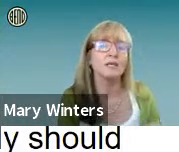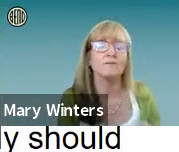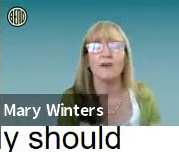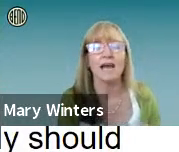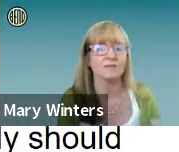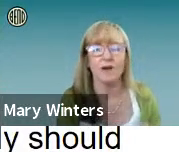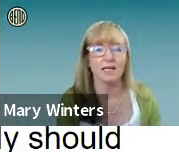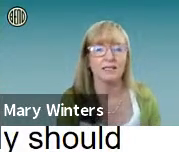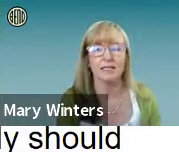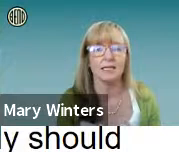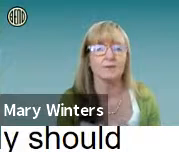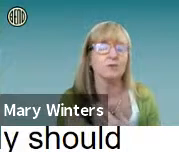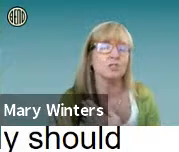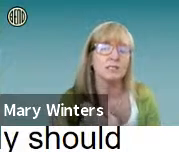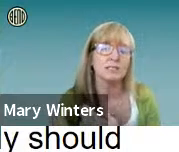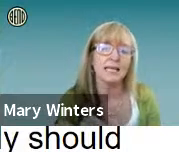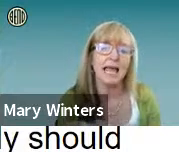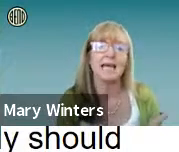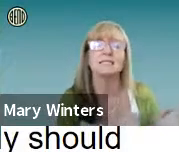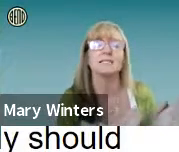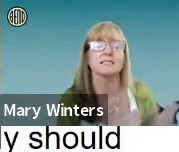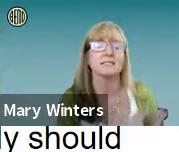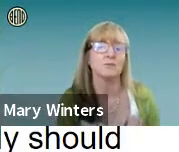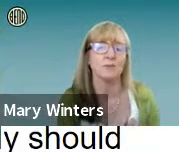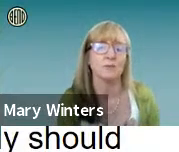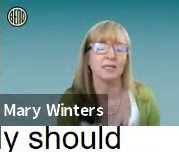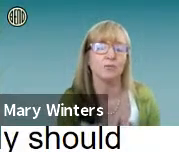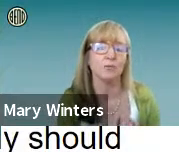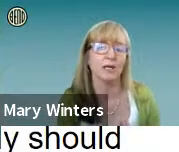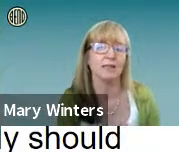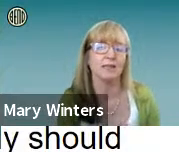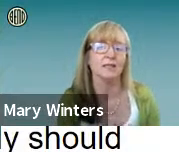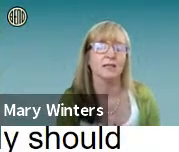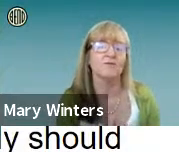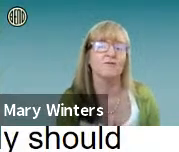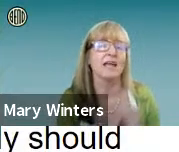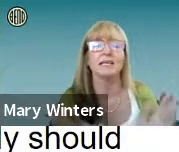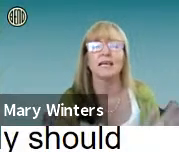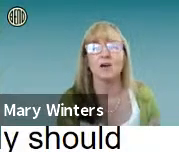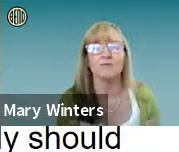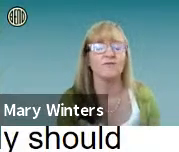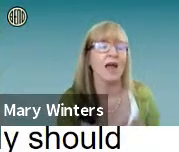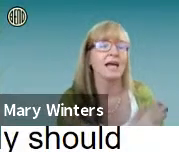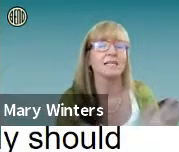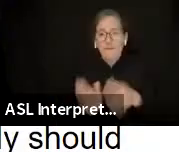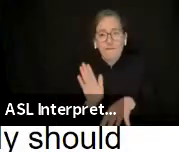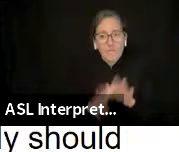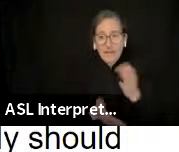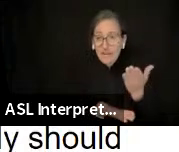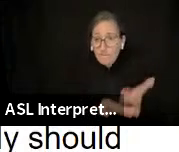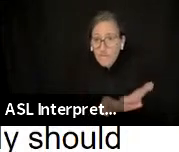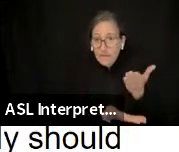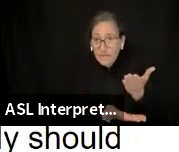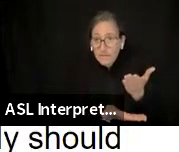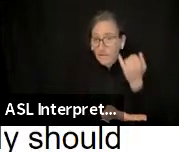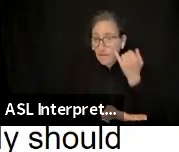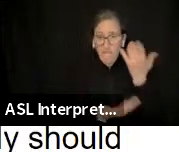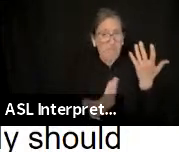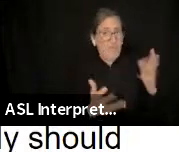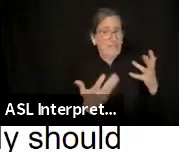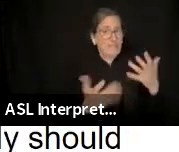it's only fact finding, if you just task a subcommittee with finding out facts on something that